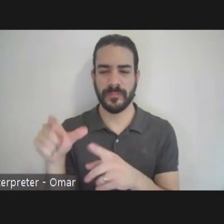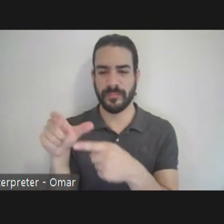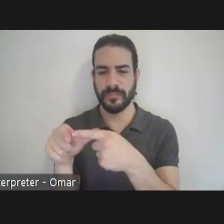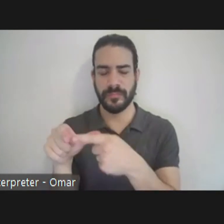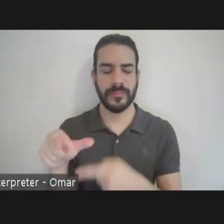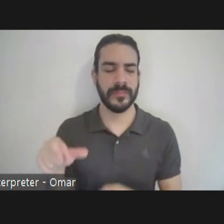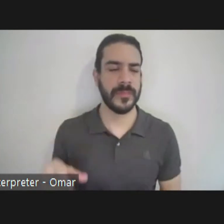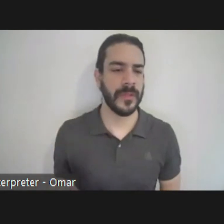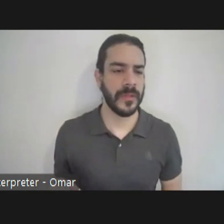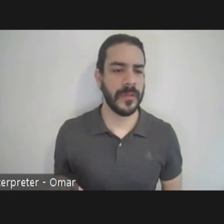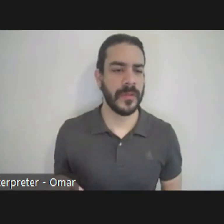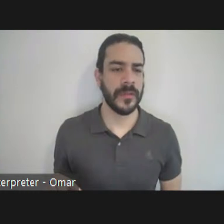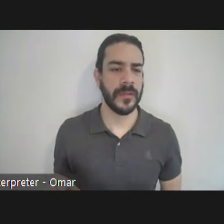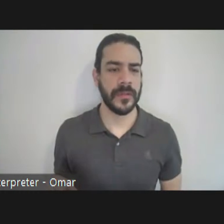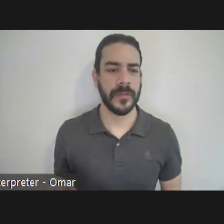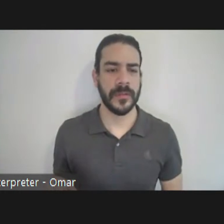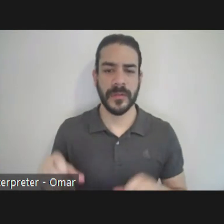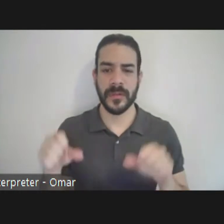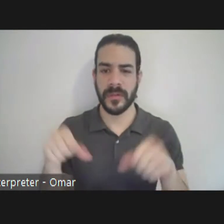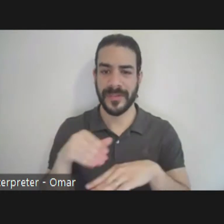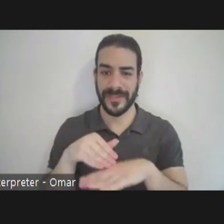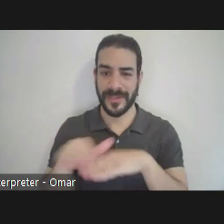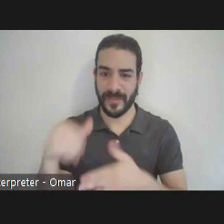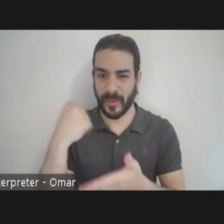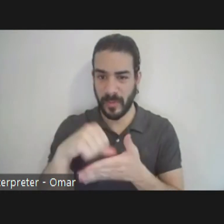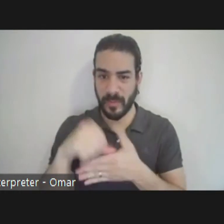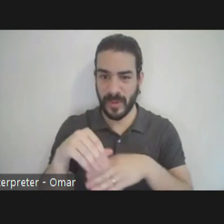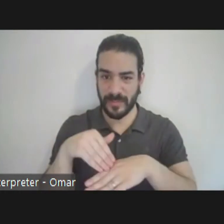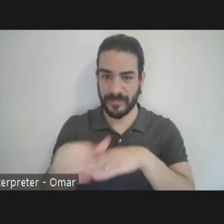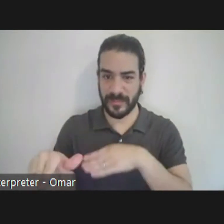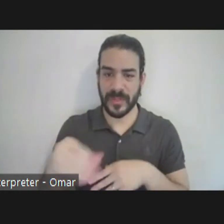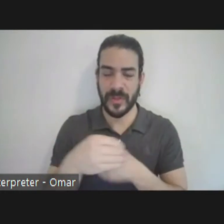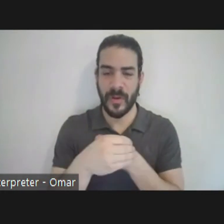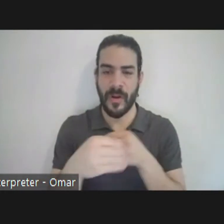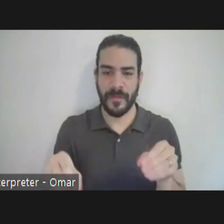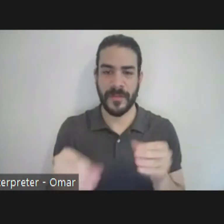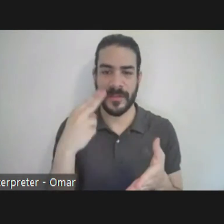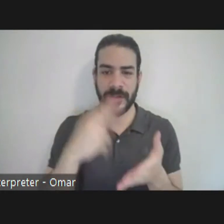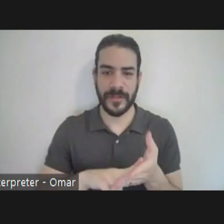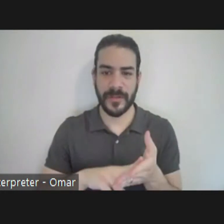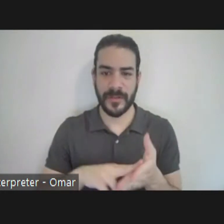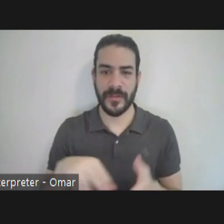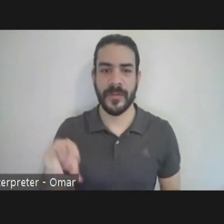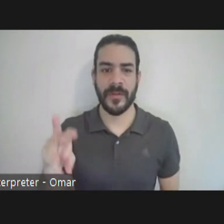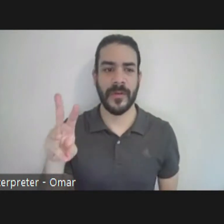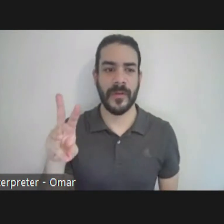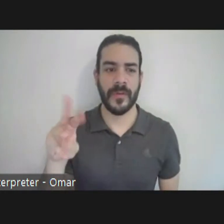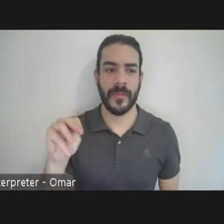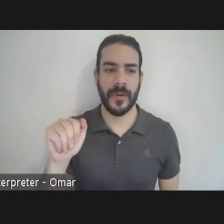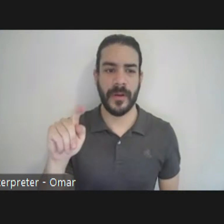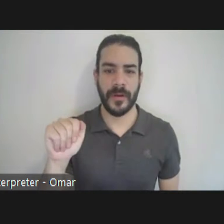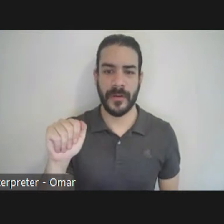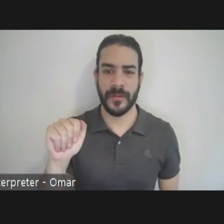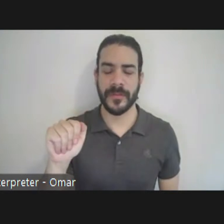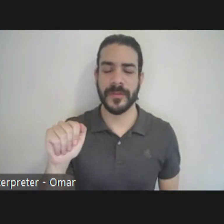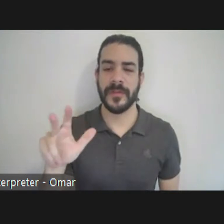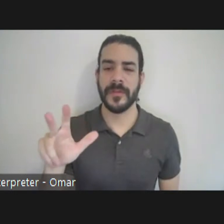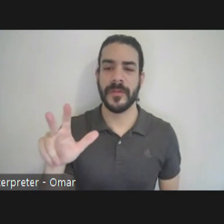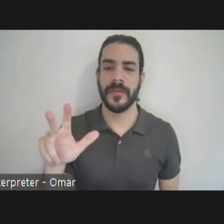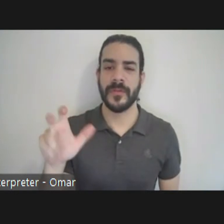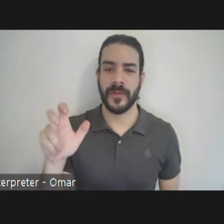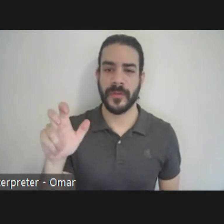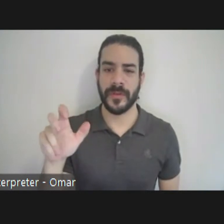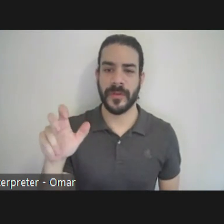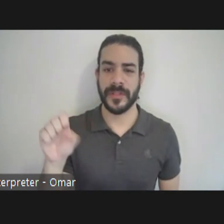the Office of the Secretary, WMATA, 300 7th Street, Southwest, Washington, D.C.,